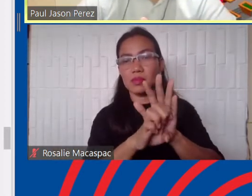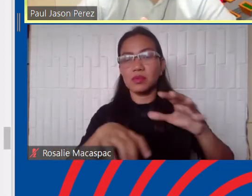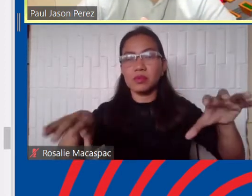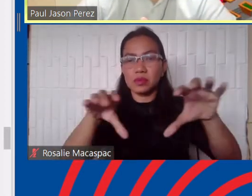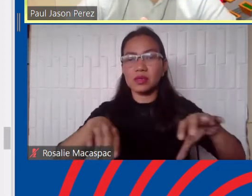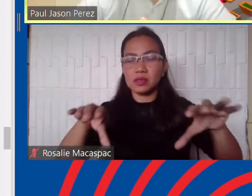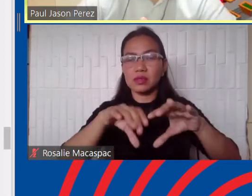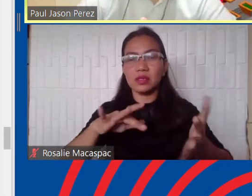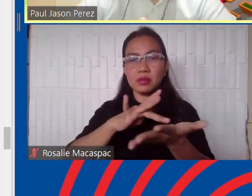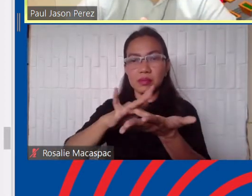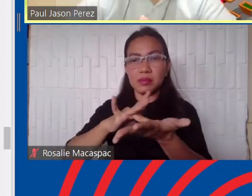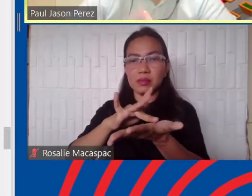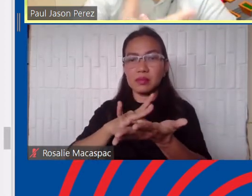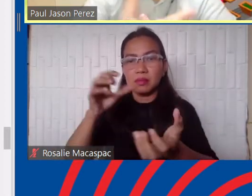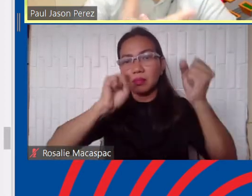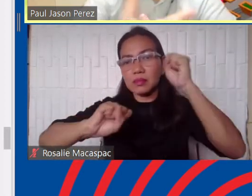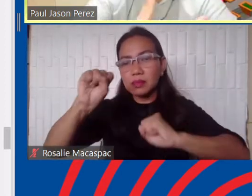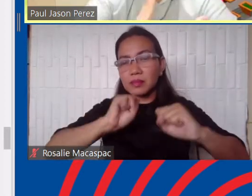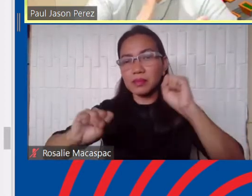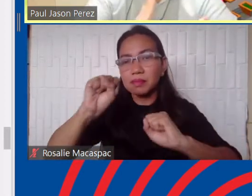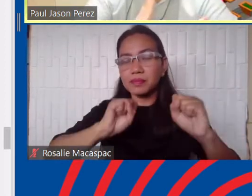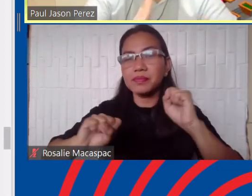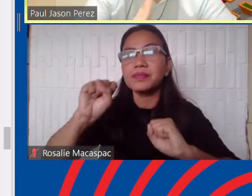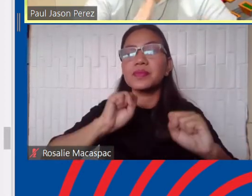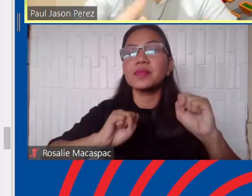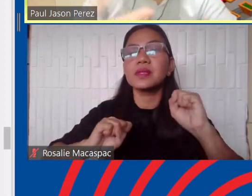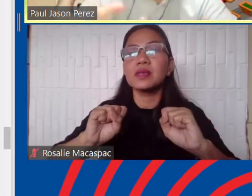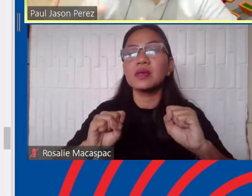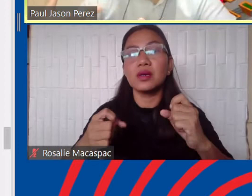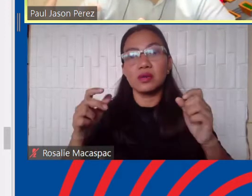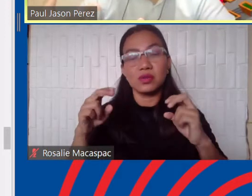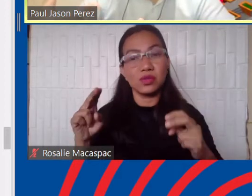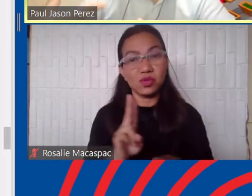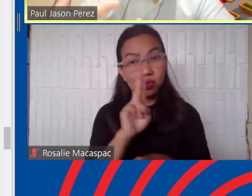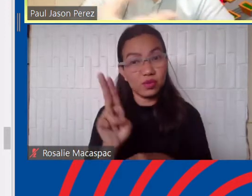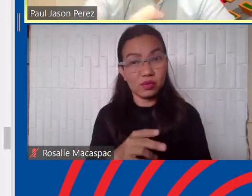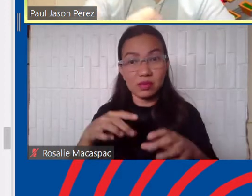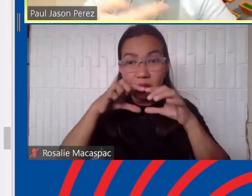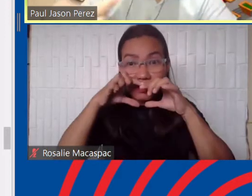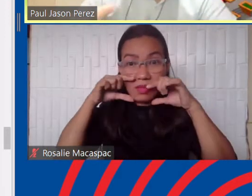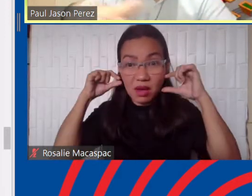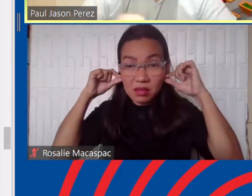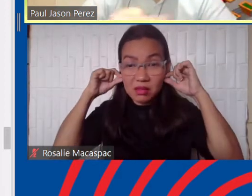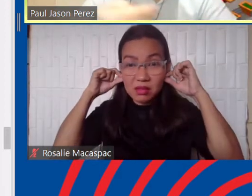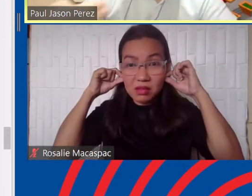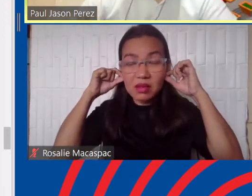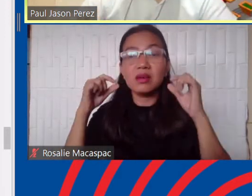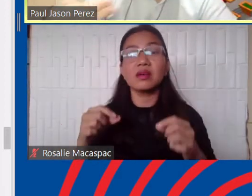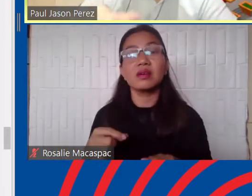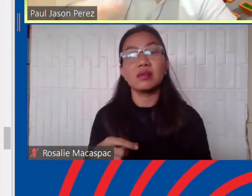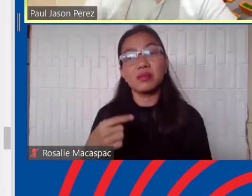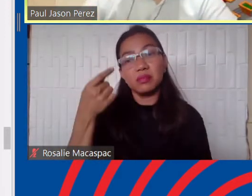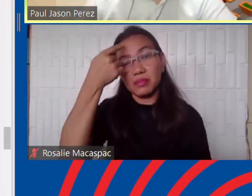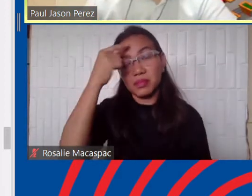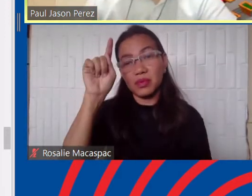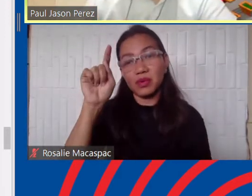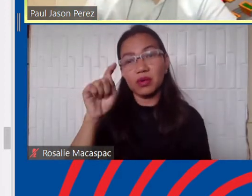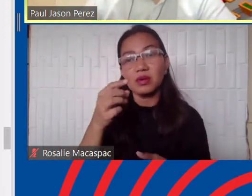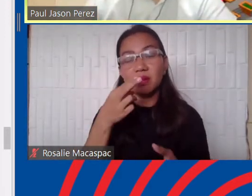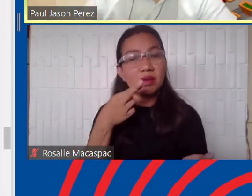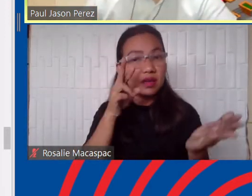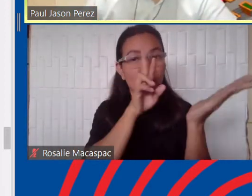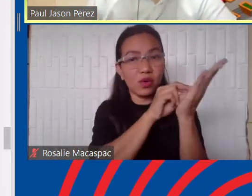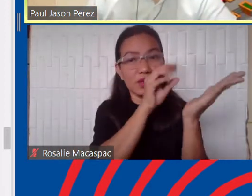sciences, should they use weight or should they use mass, no, for their recordings of their